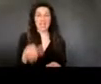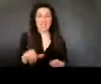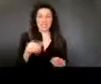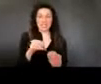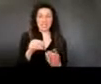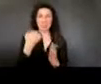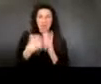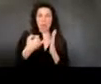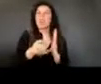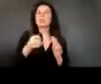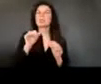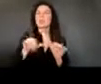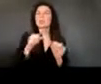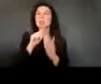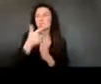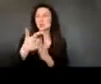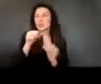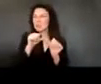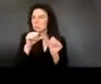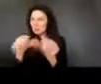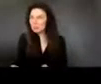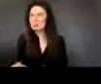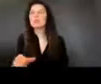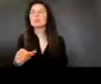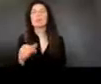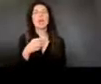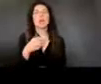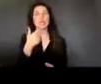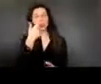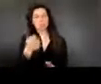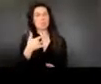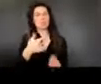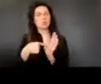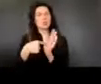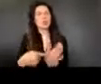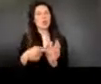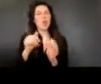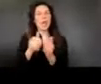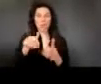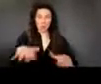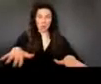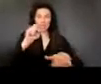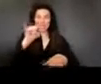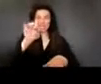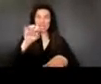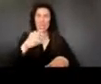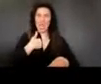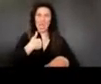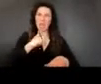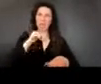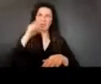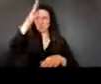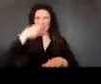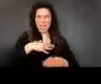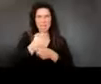reflect on sites that have devolved back to nature. However, there's something